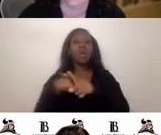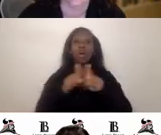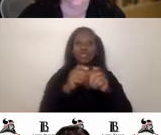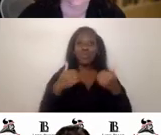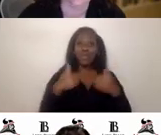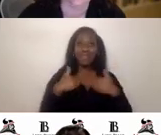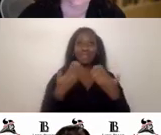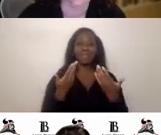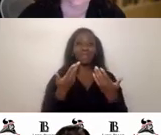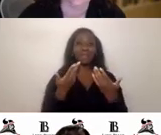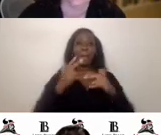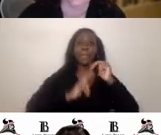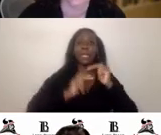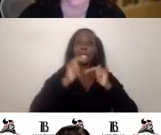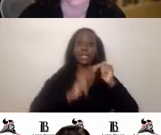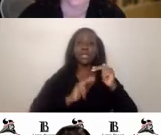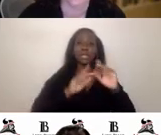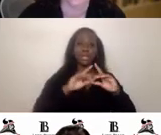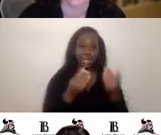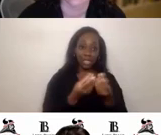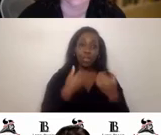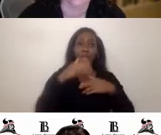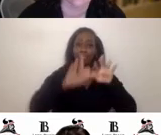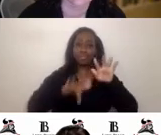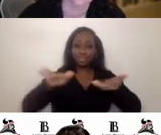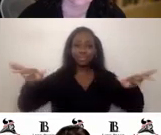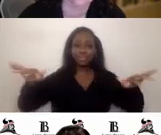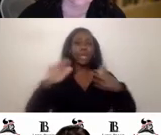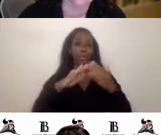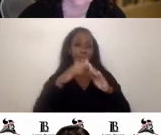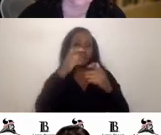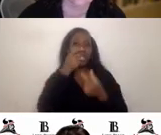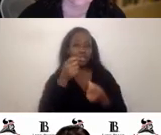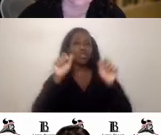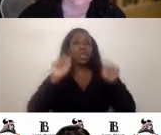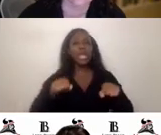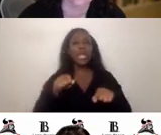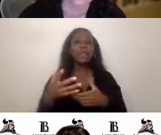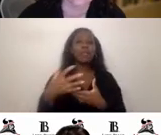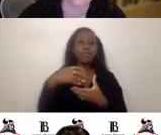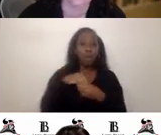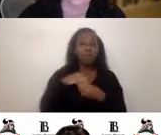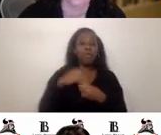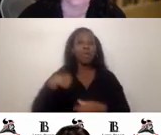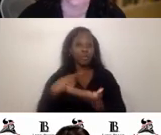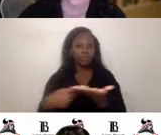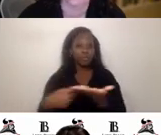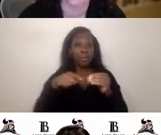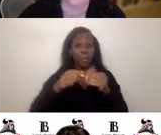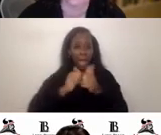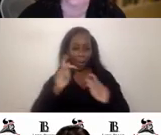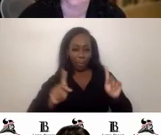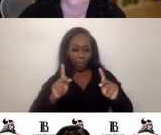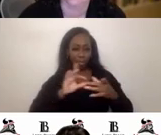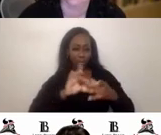variety of communities of interest that we can hear. Because we are talking about how people relate to the district, what their narrative is,